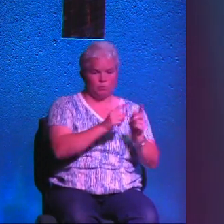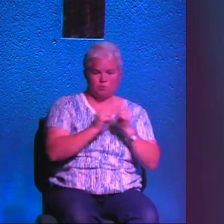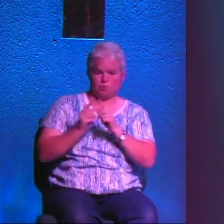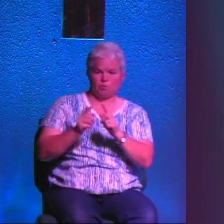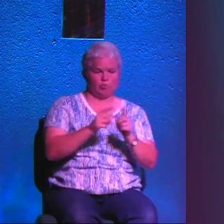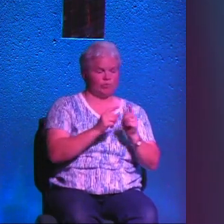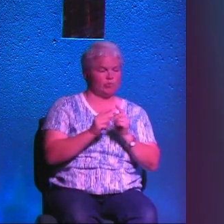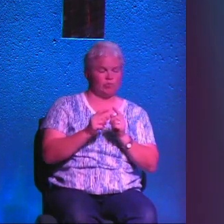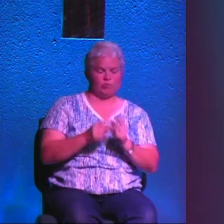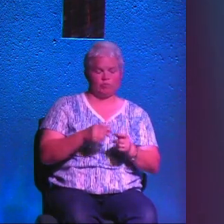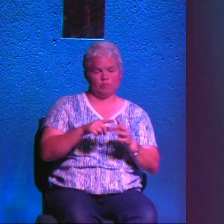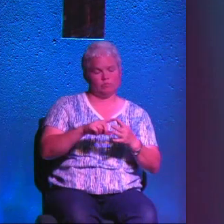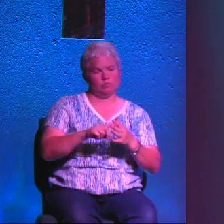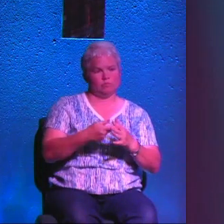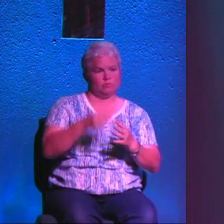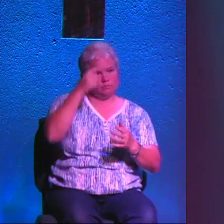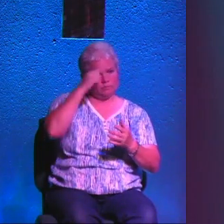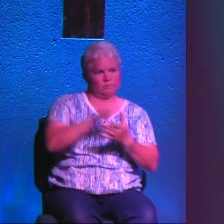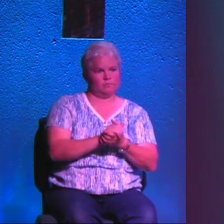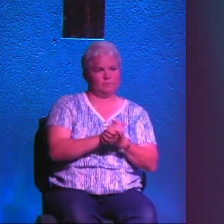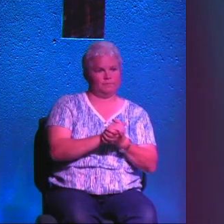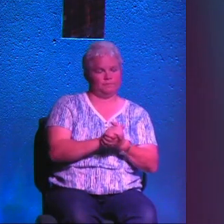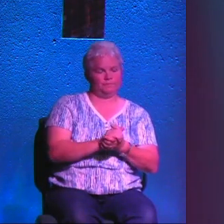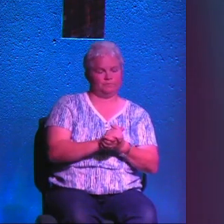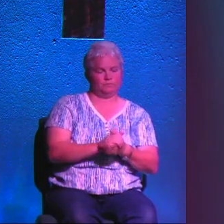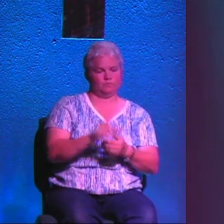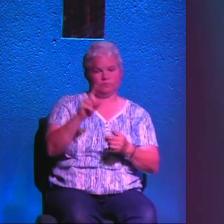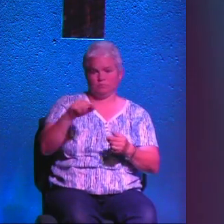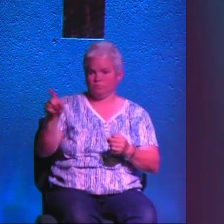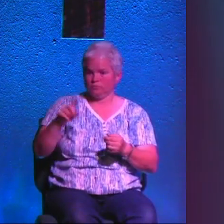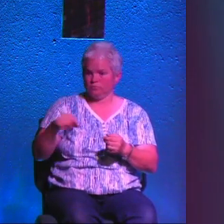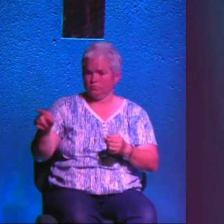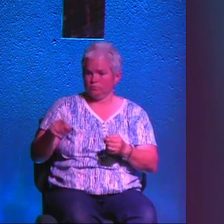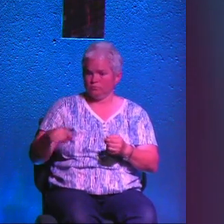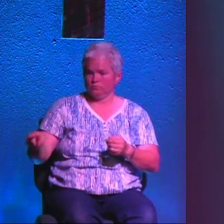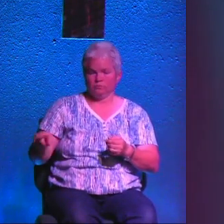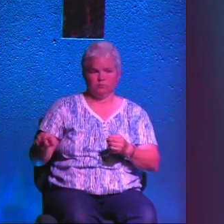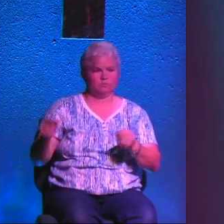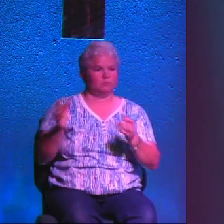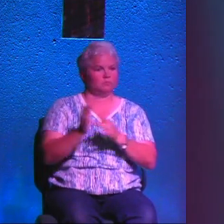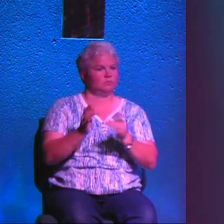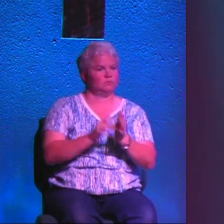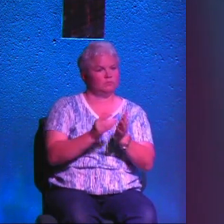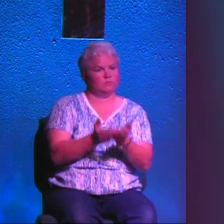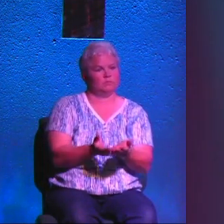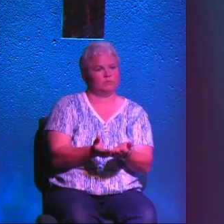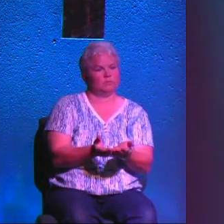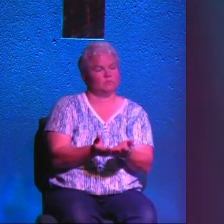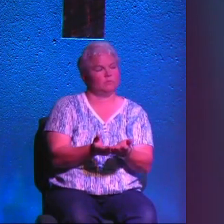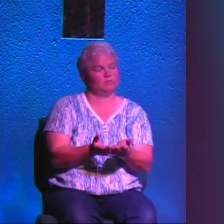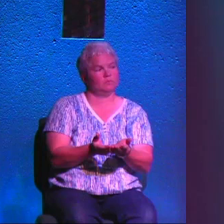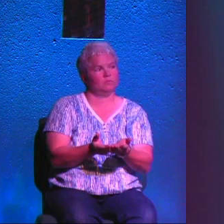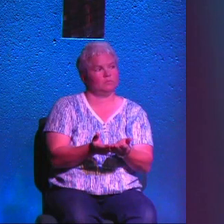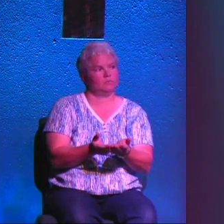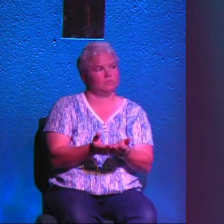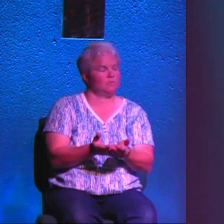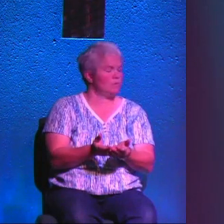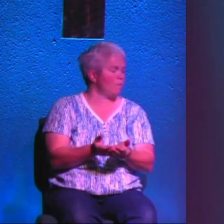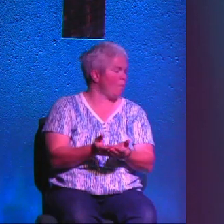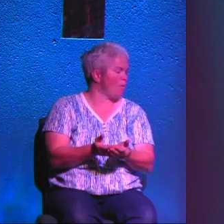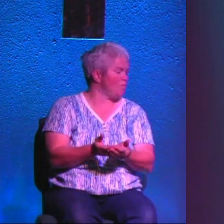to believe it. Check it against Scripture. What does Scripture say about